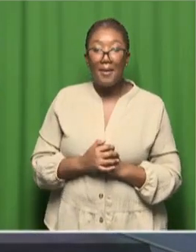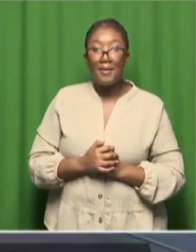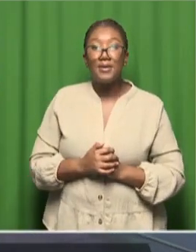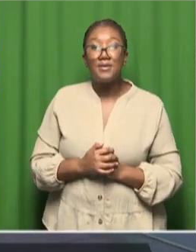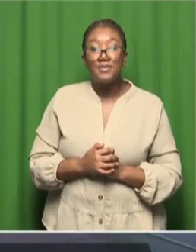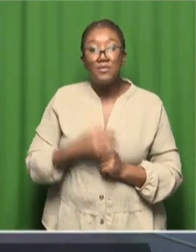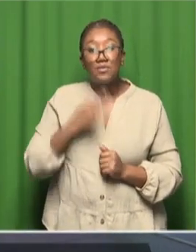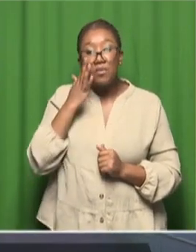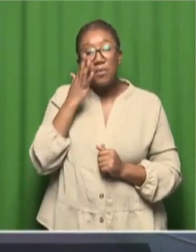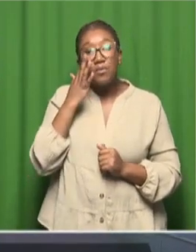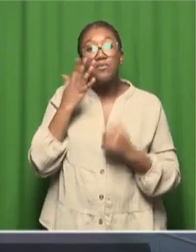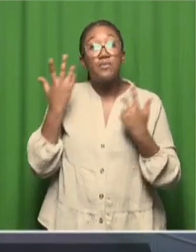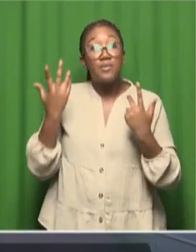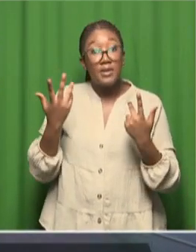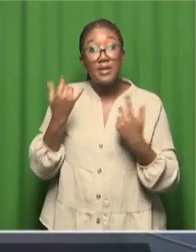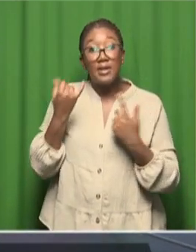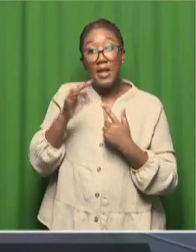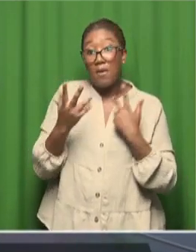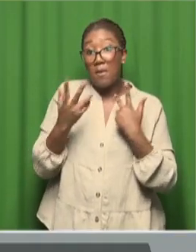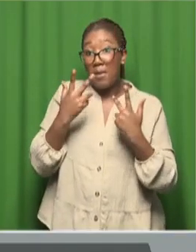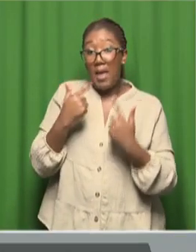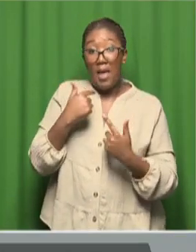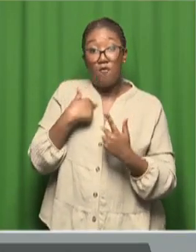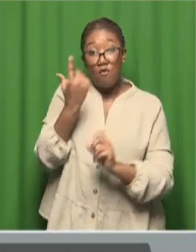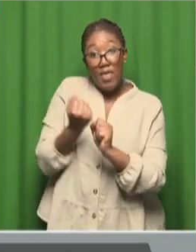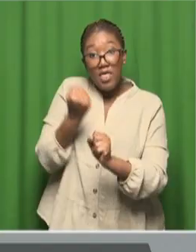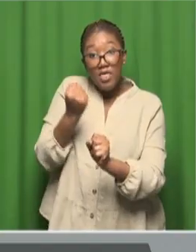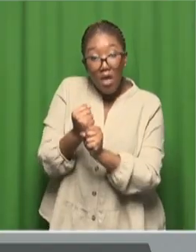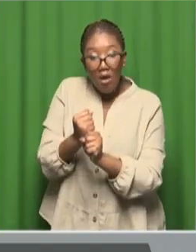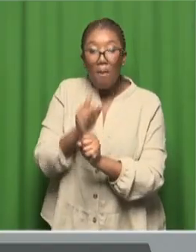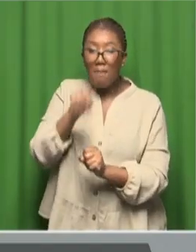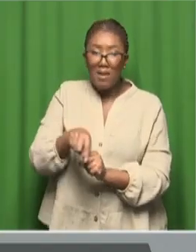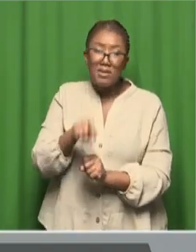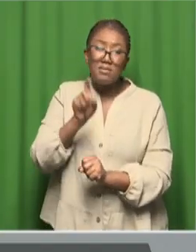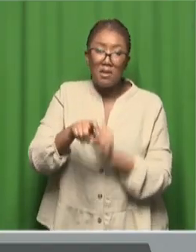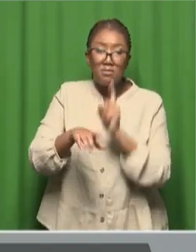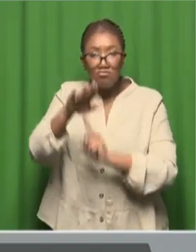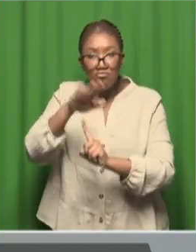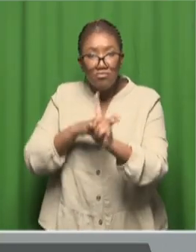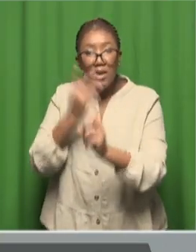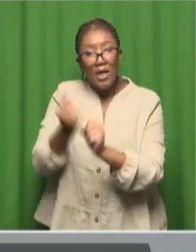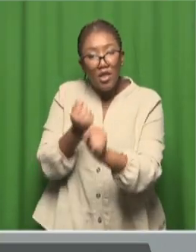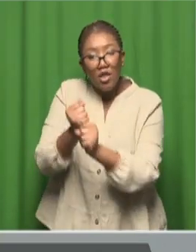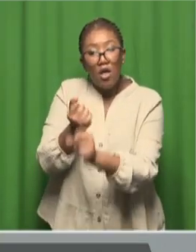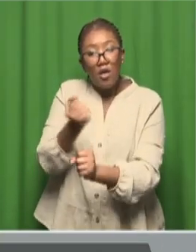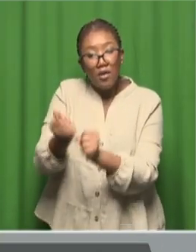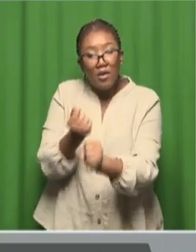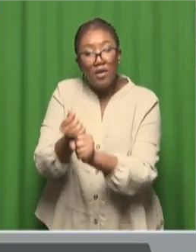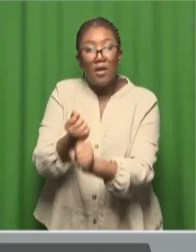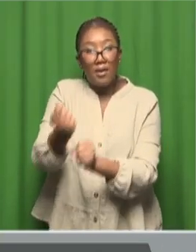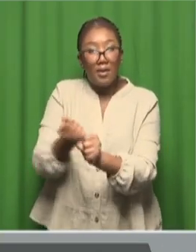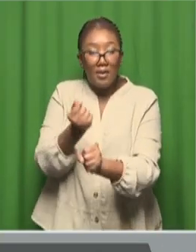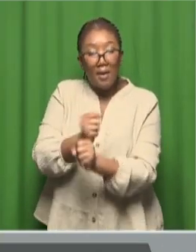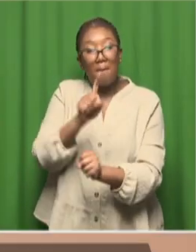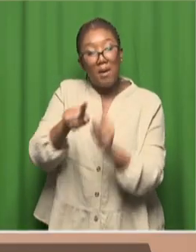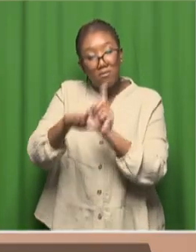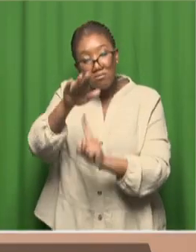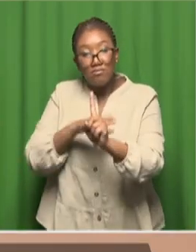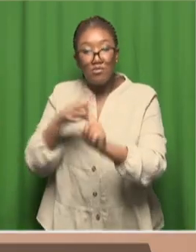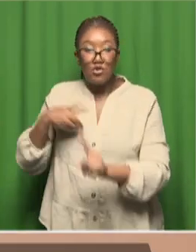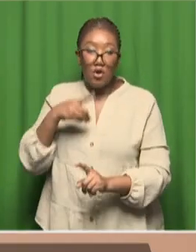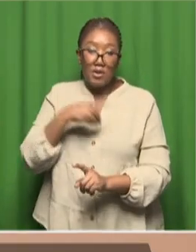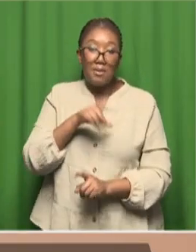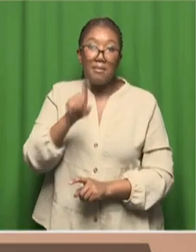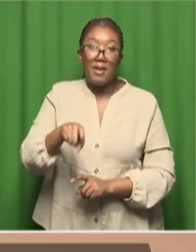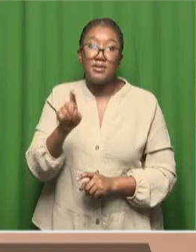though? So if you are at risk factors, it should be done annually. Okay, annually. So it's good to do it annually. Yeah. All right, so that's the one I'm looking